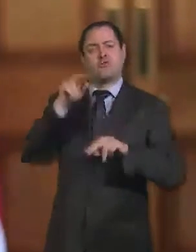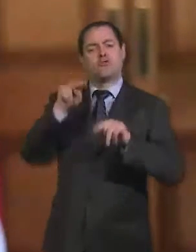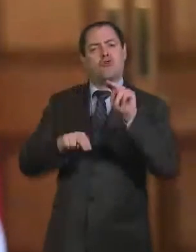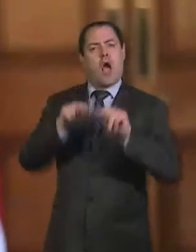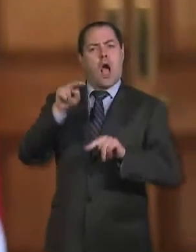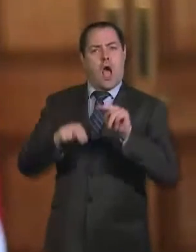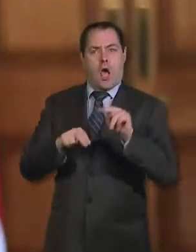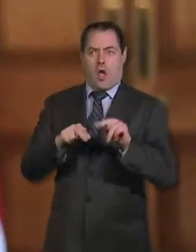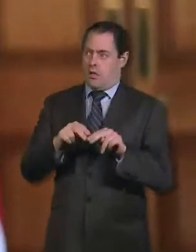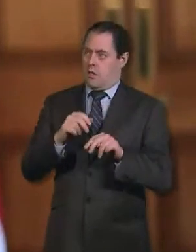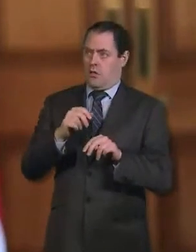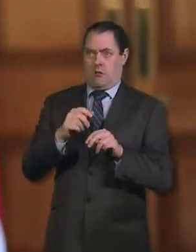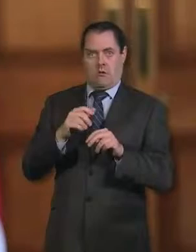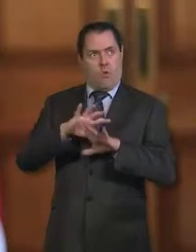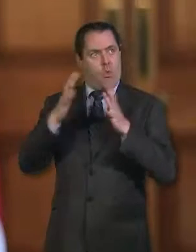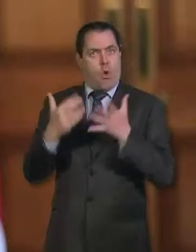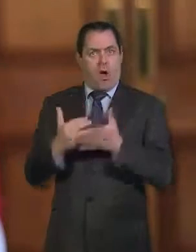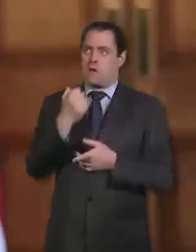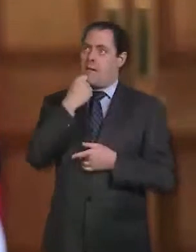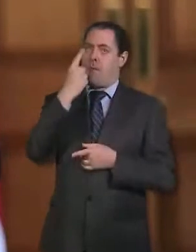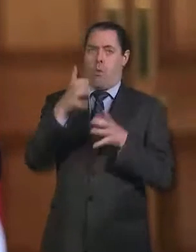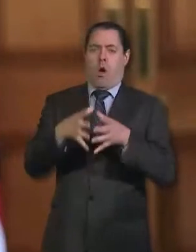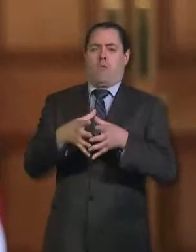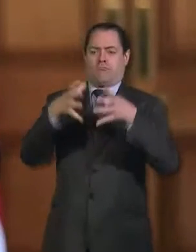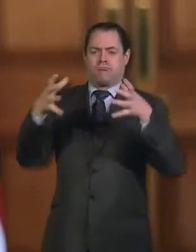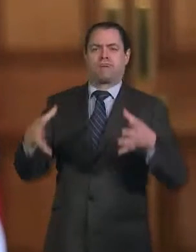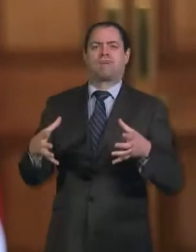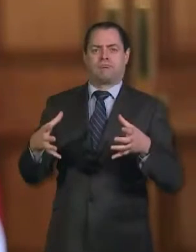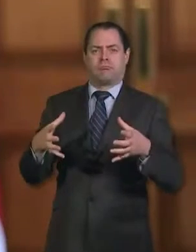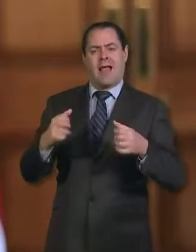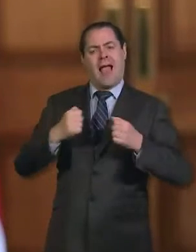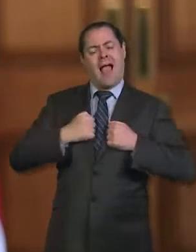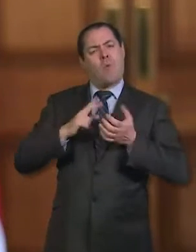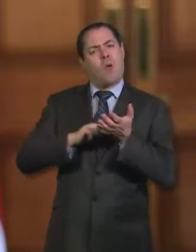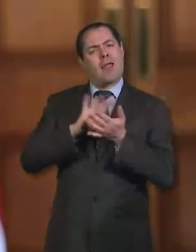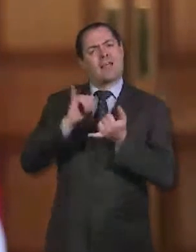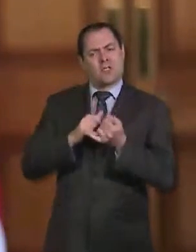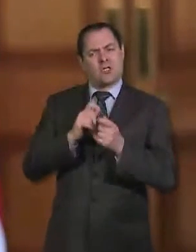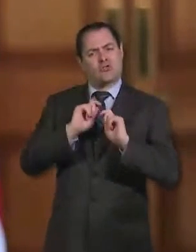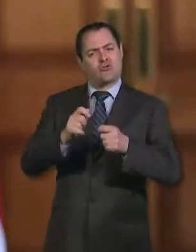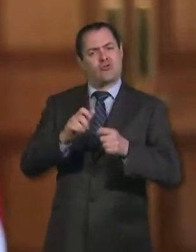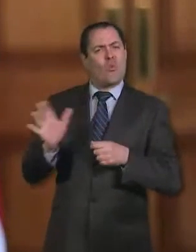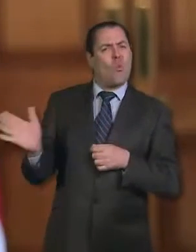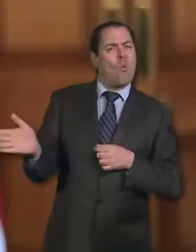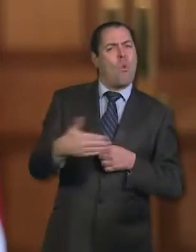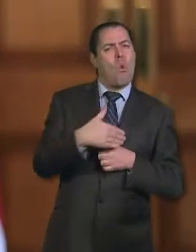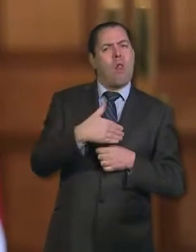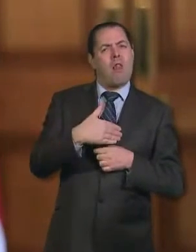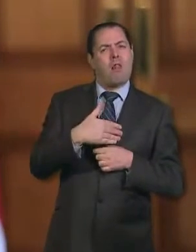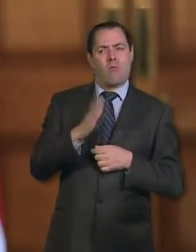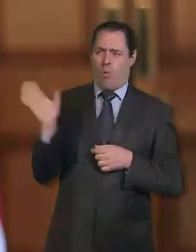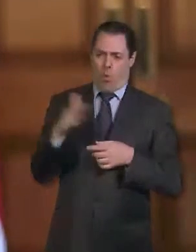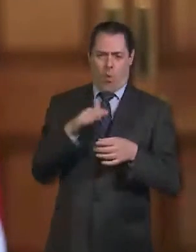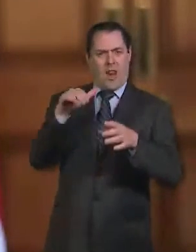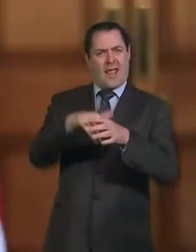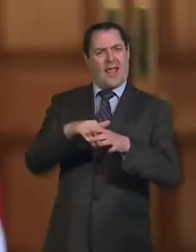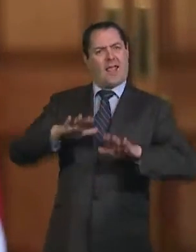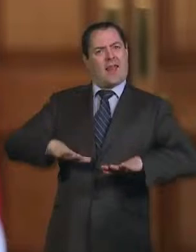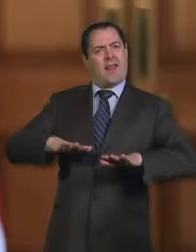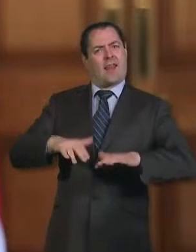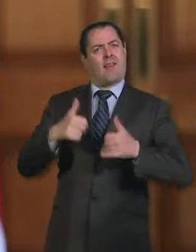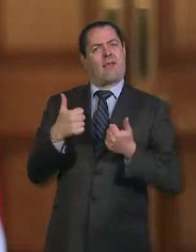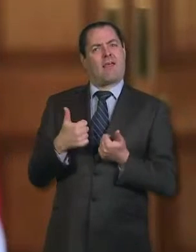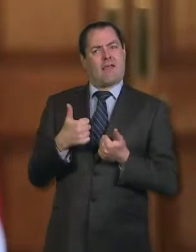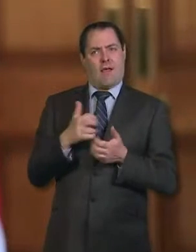because our NHS is a universal system in which we're all part of, we have some of the best data and can do some